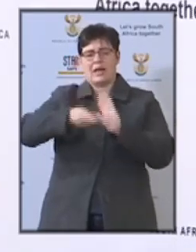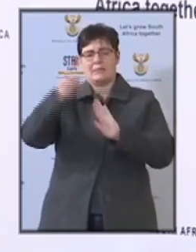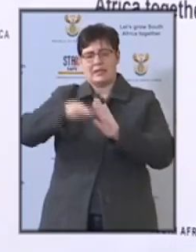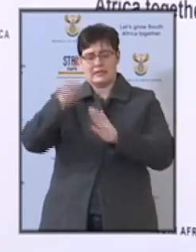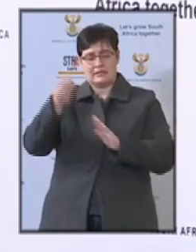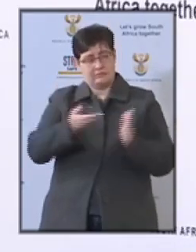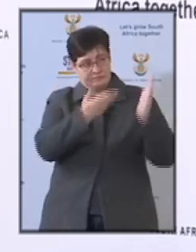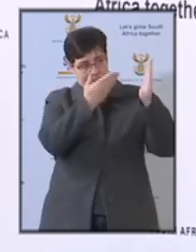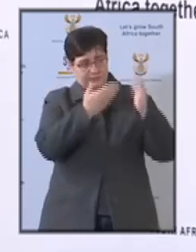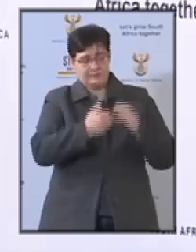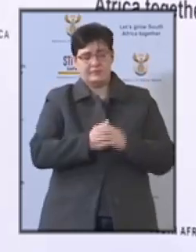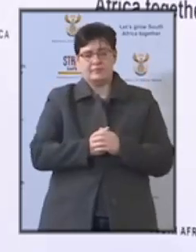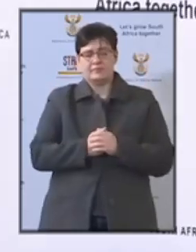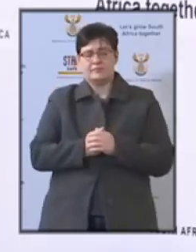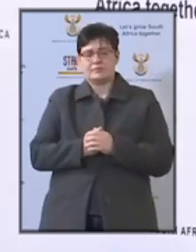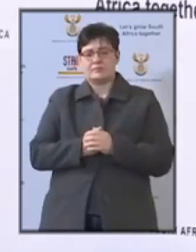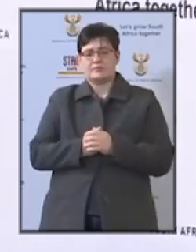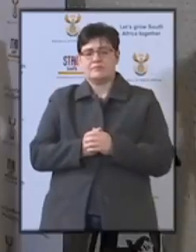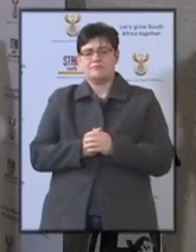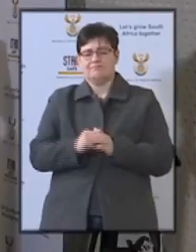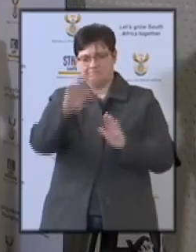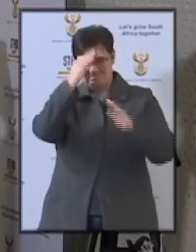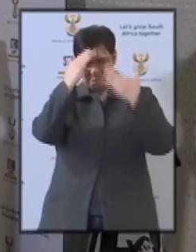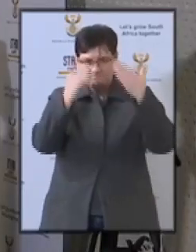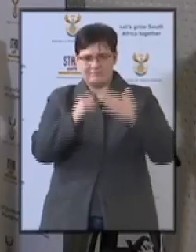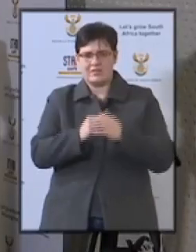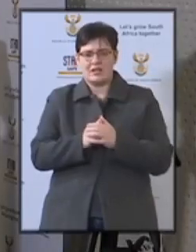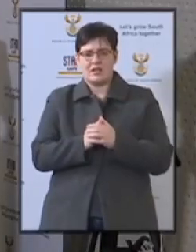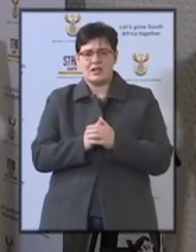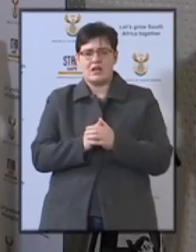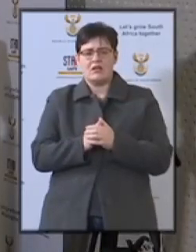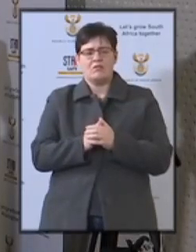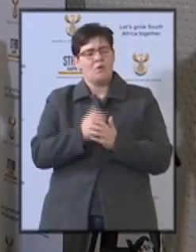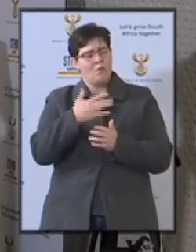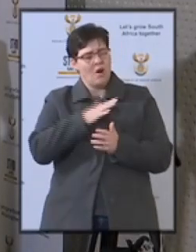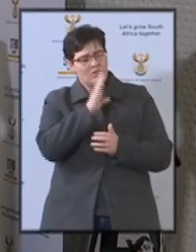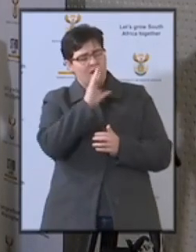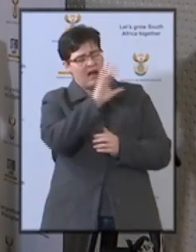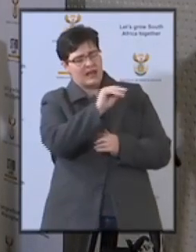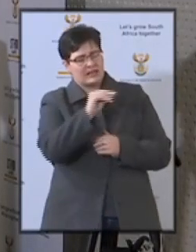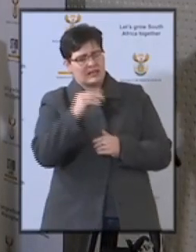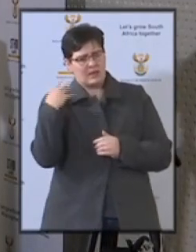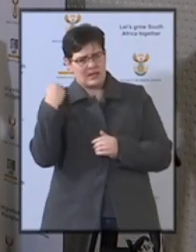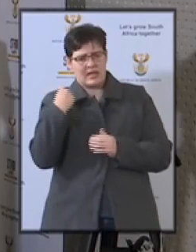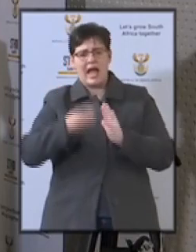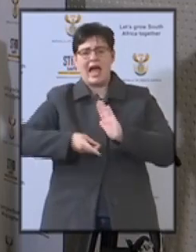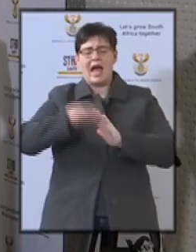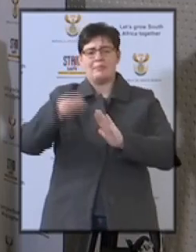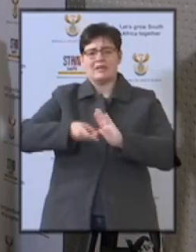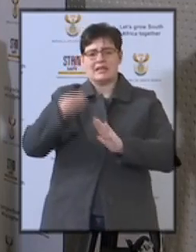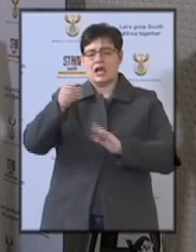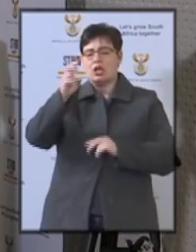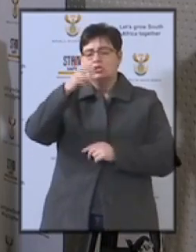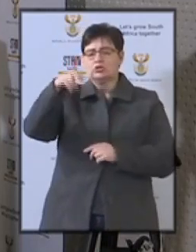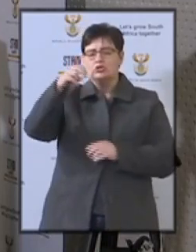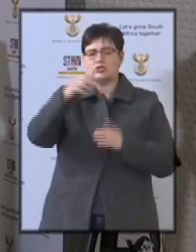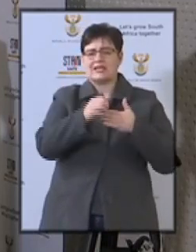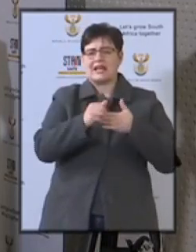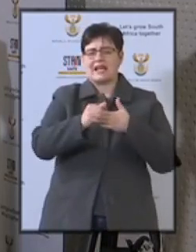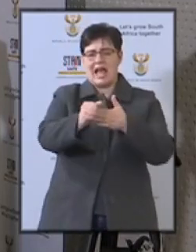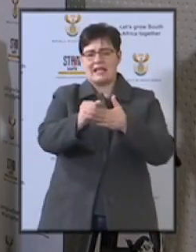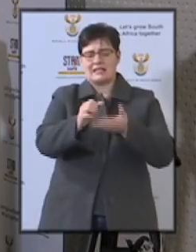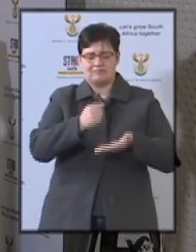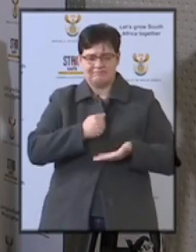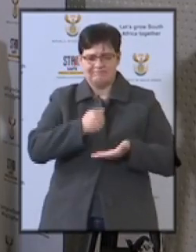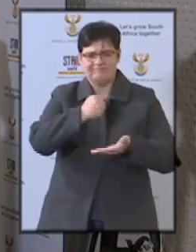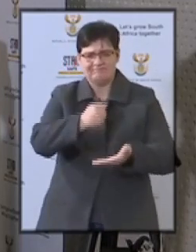ahead, Witumelo. Hello. I would like to ask for the Minister, what is the update on the Tourist Guide Relief